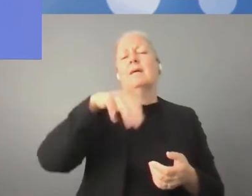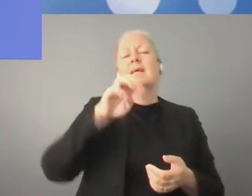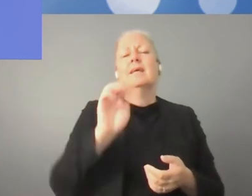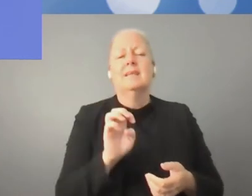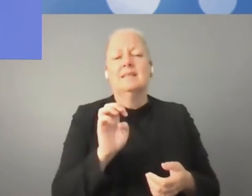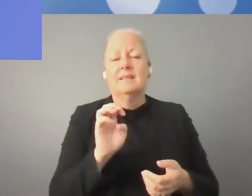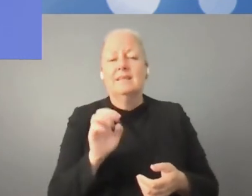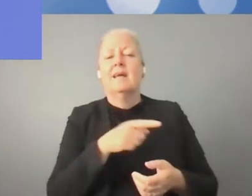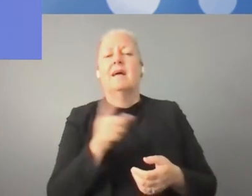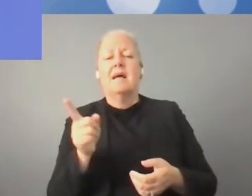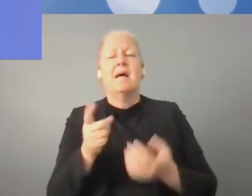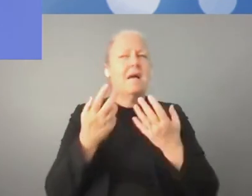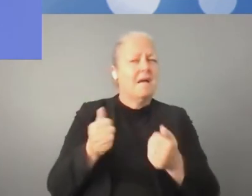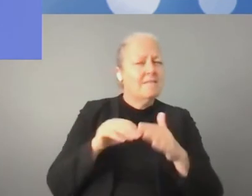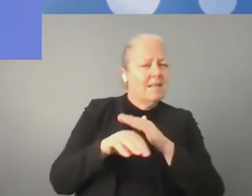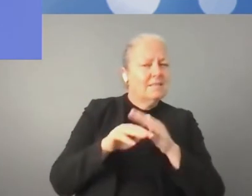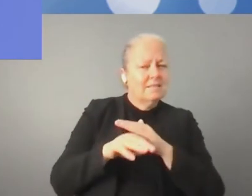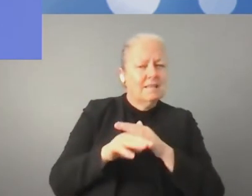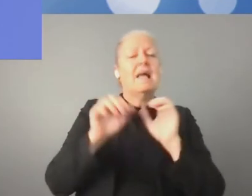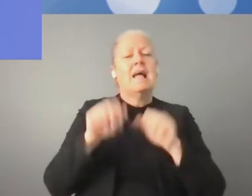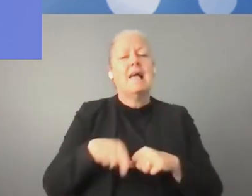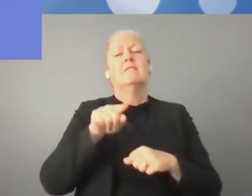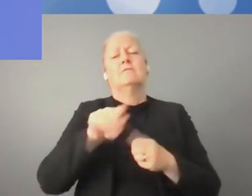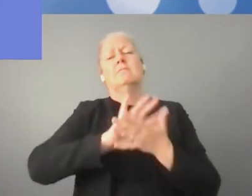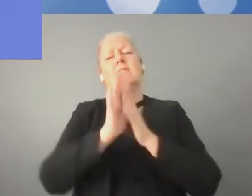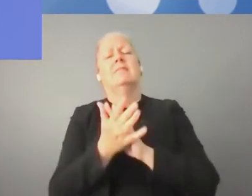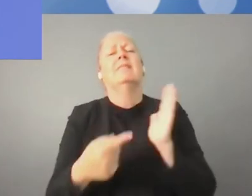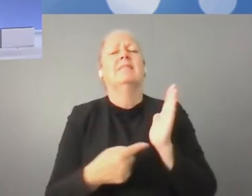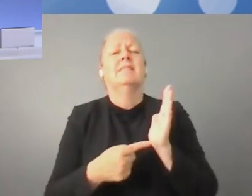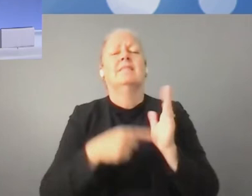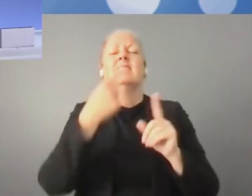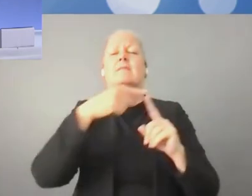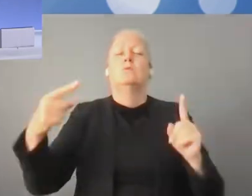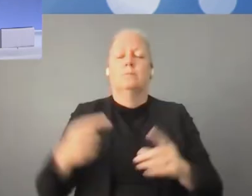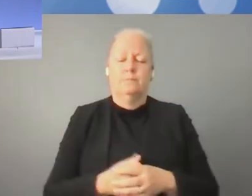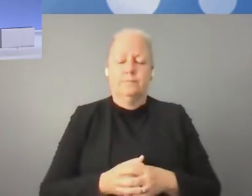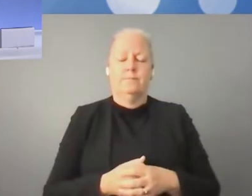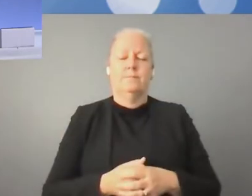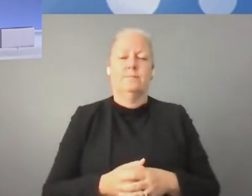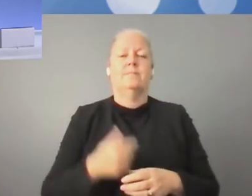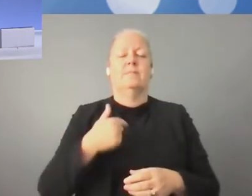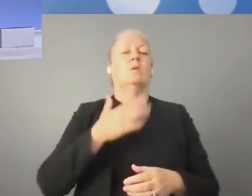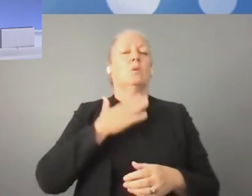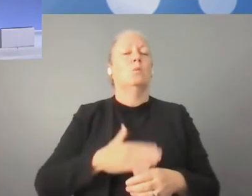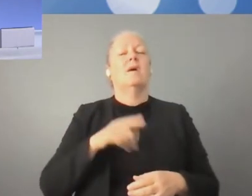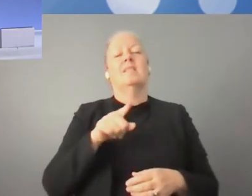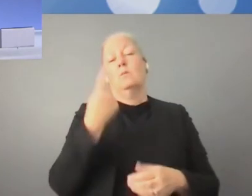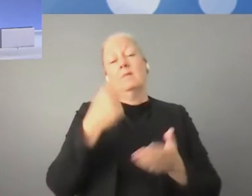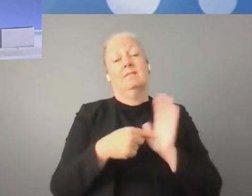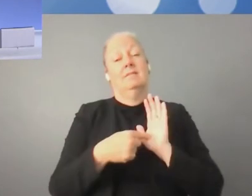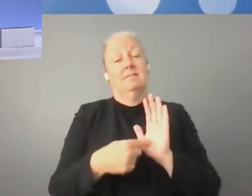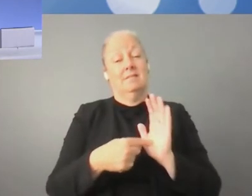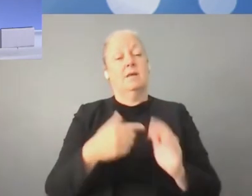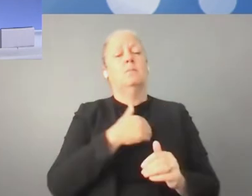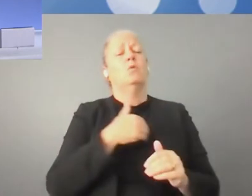thank you ambassador i couldn't agree more because just to also give you example from poland we are in the middle of of having